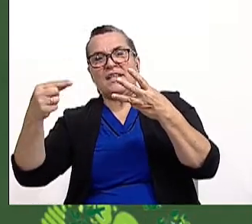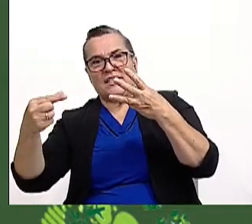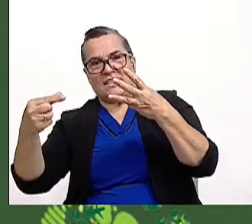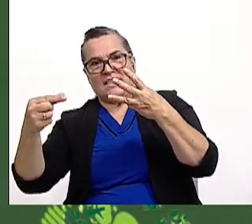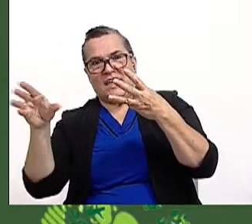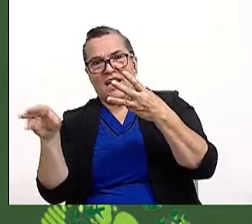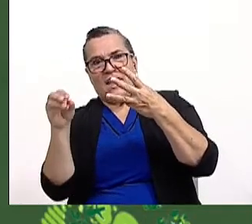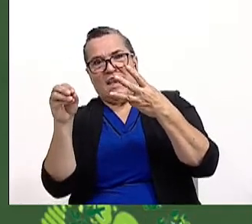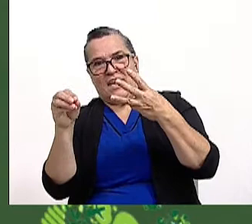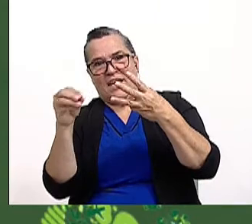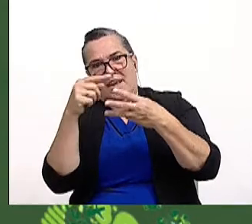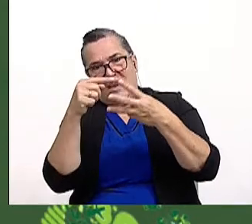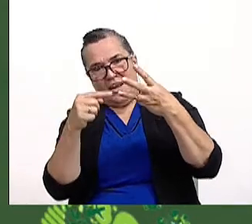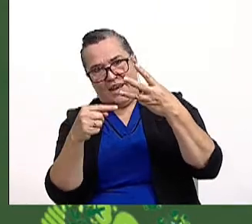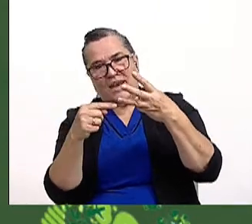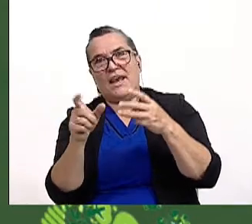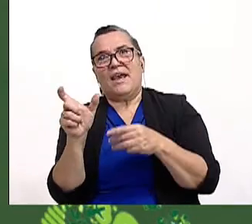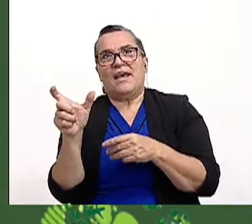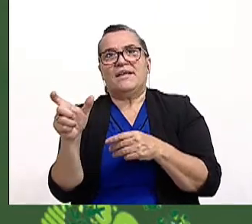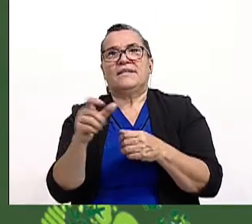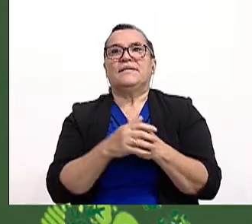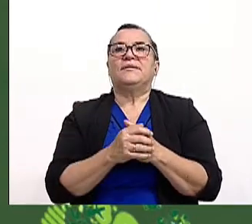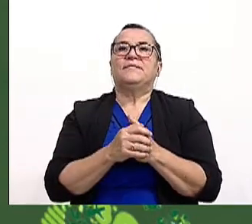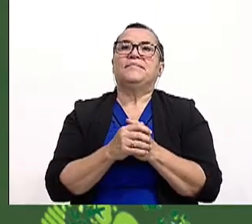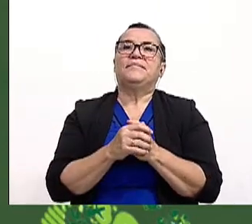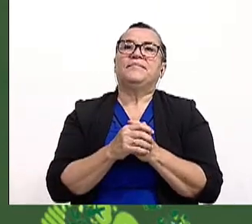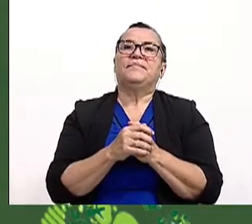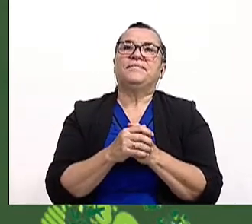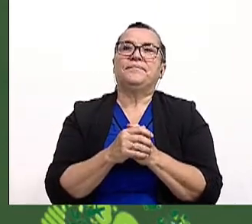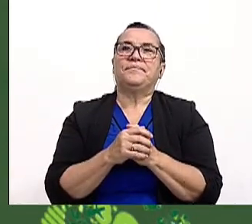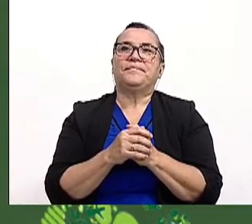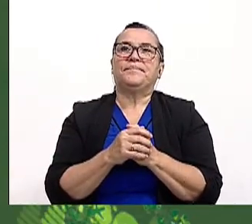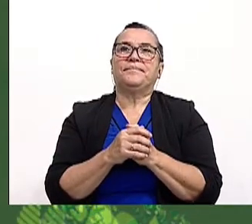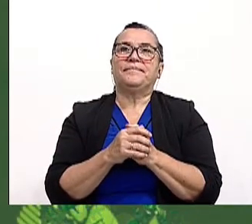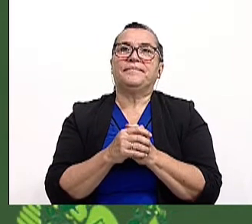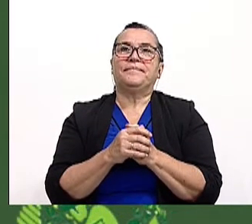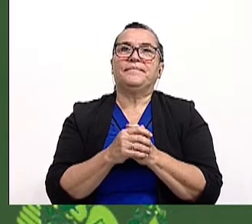be having. Okay, very good job.